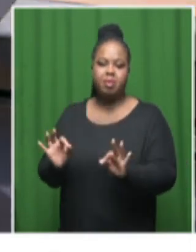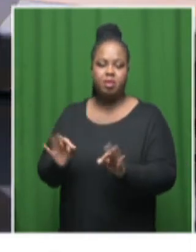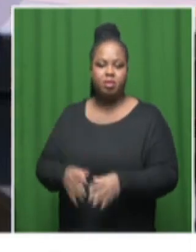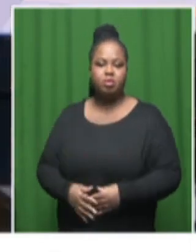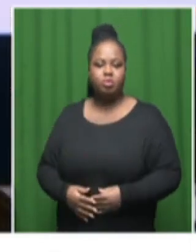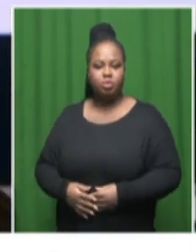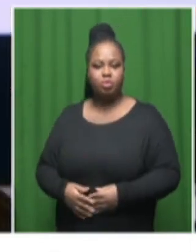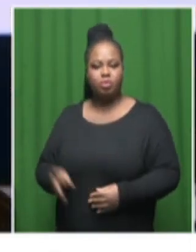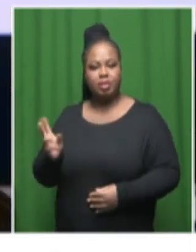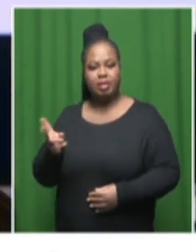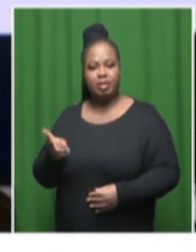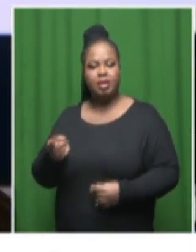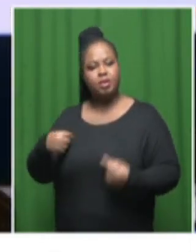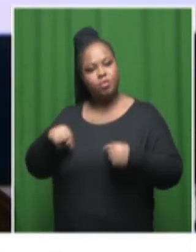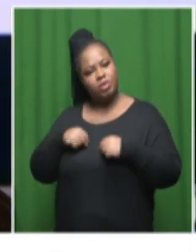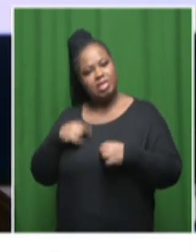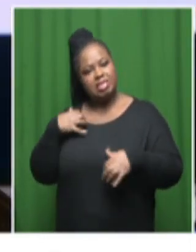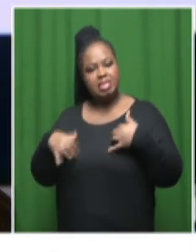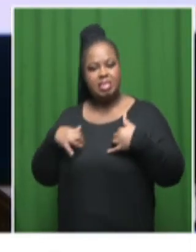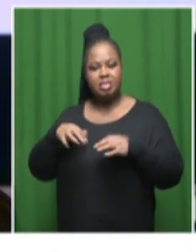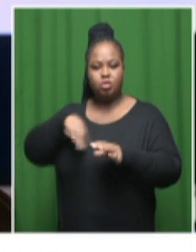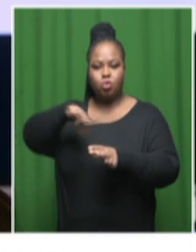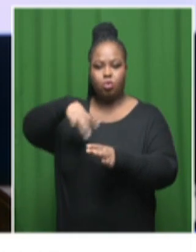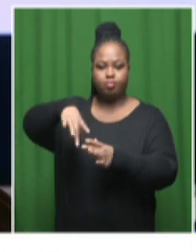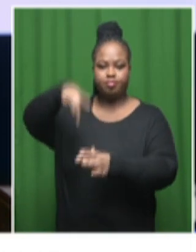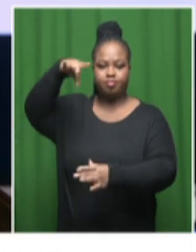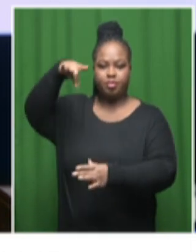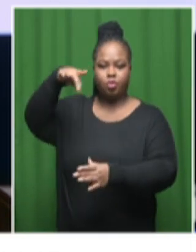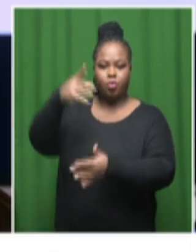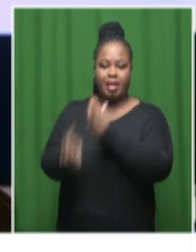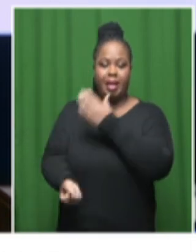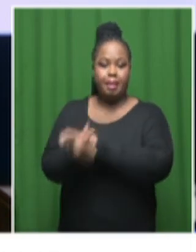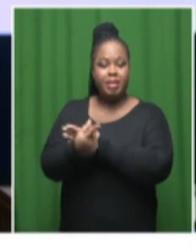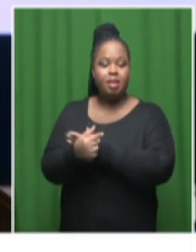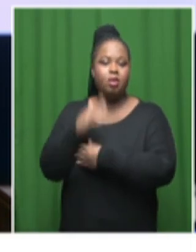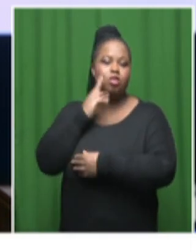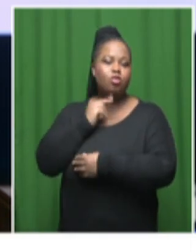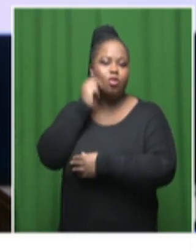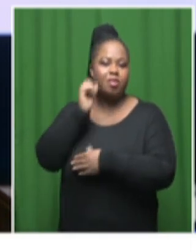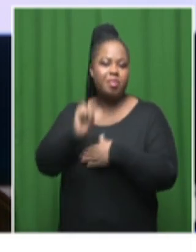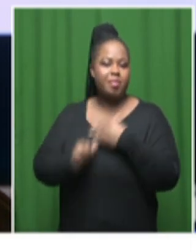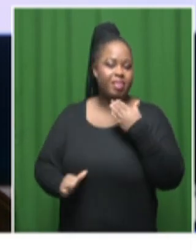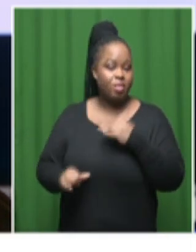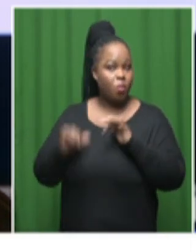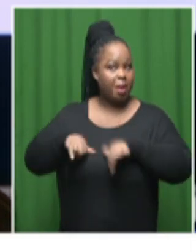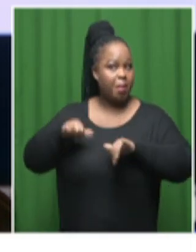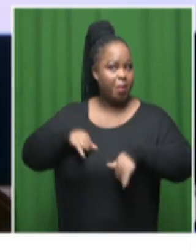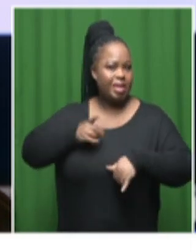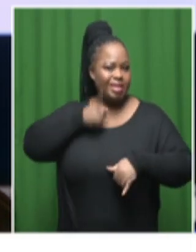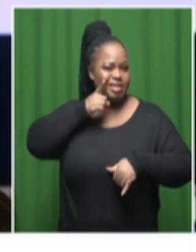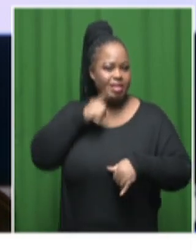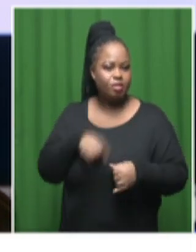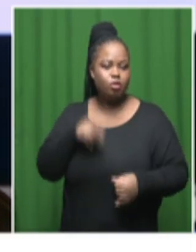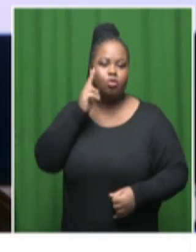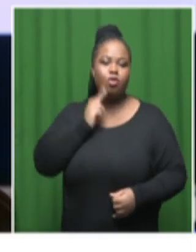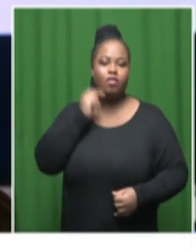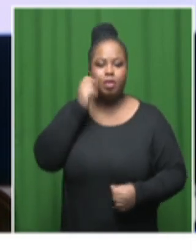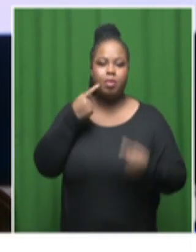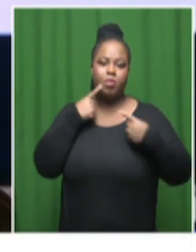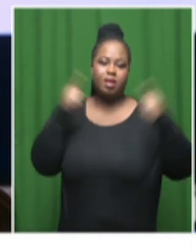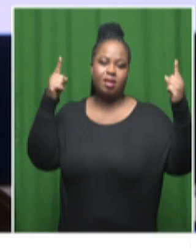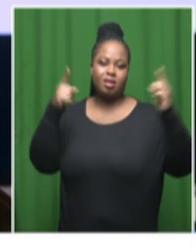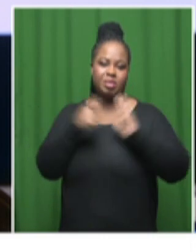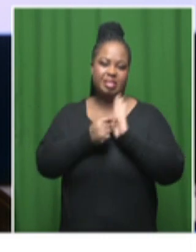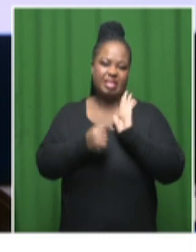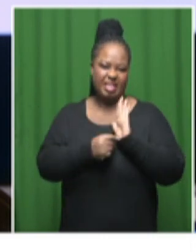looking forward to the draw, which will happen in November. So there's another big moment that we're waiting for. On November, we'll announce the